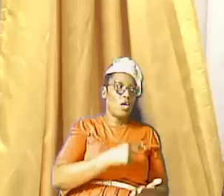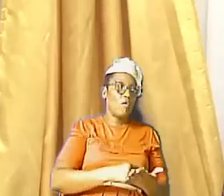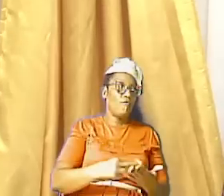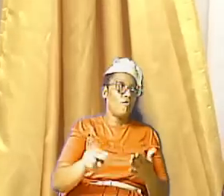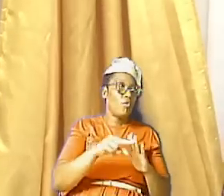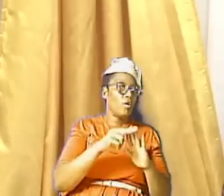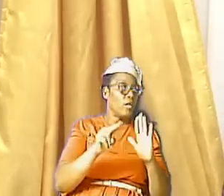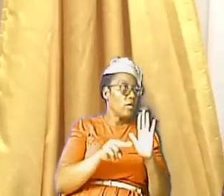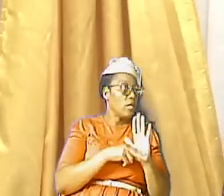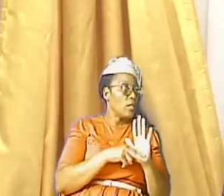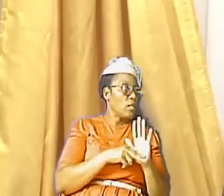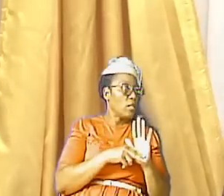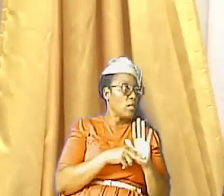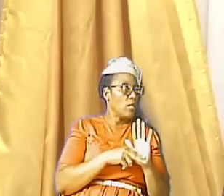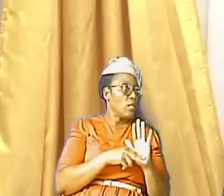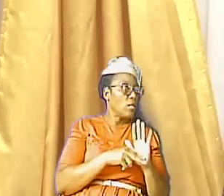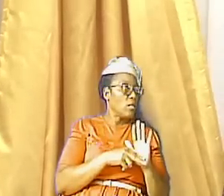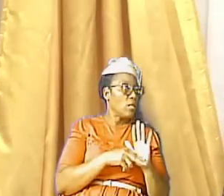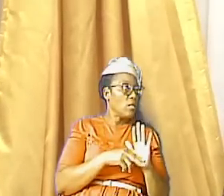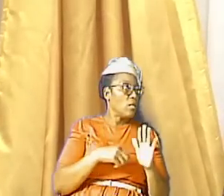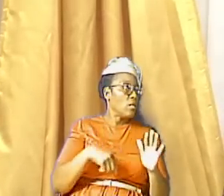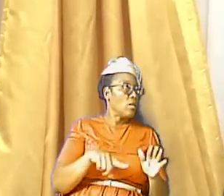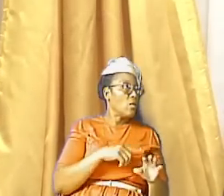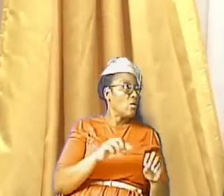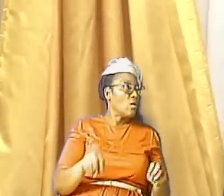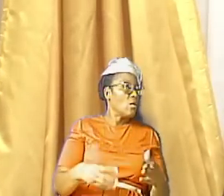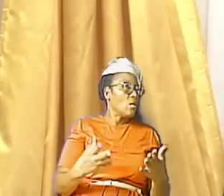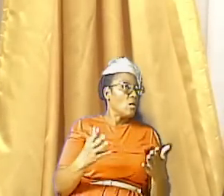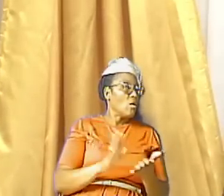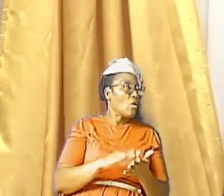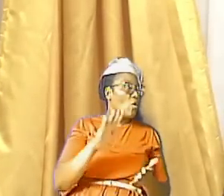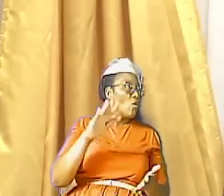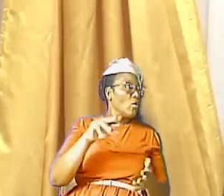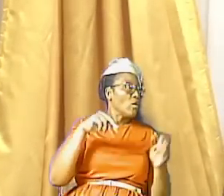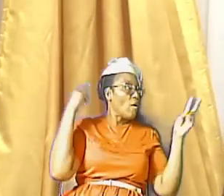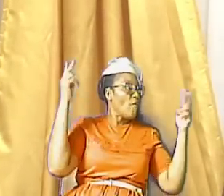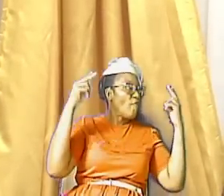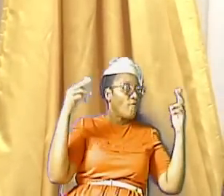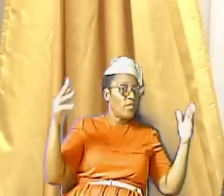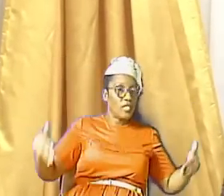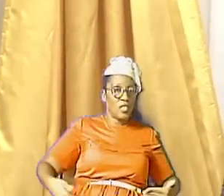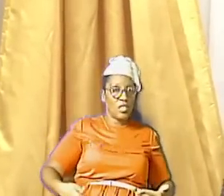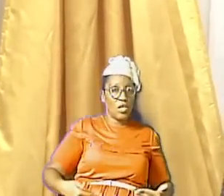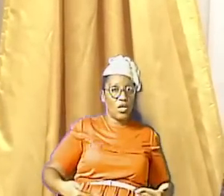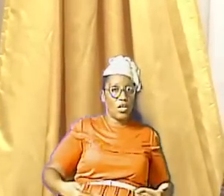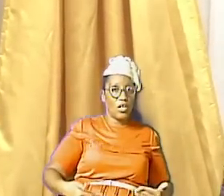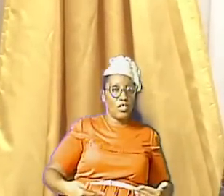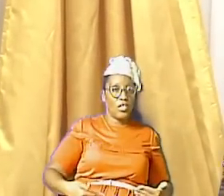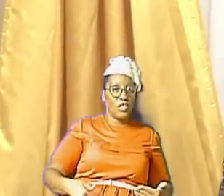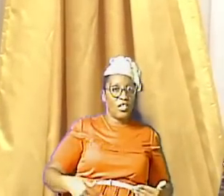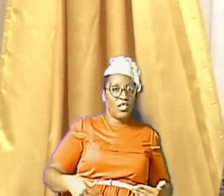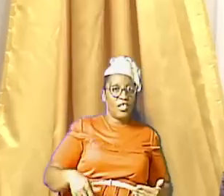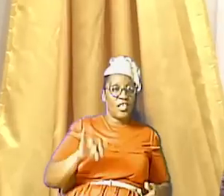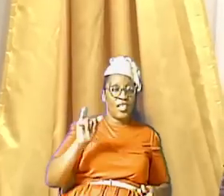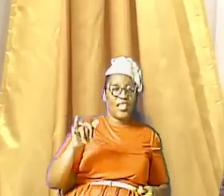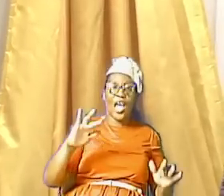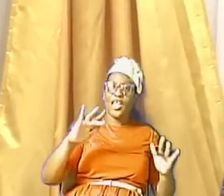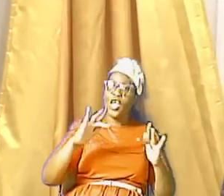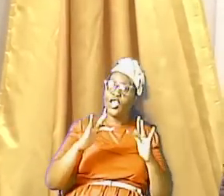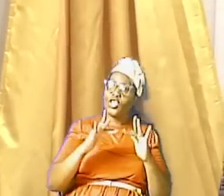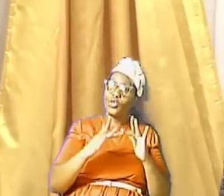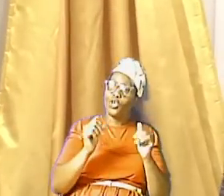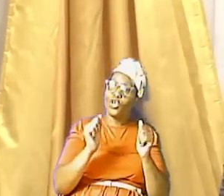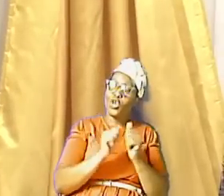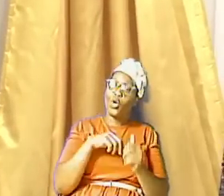God bless you, Bishop. We also want to extend greetings, sir, to our visitors and viewers online alike. Right? And while